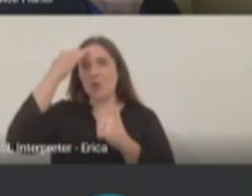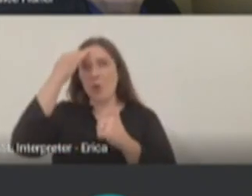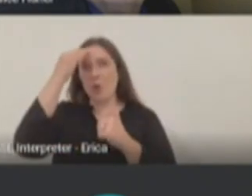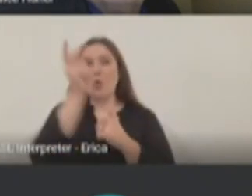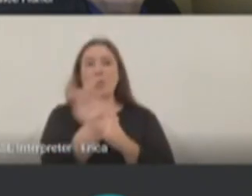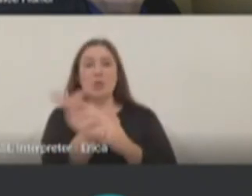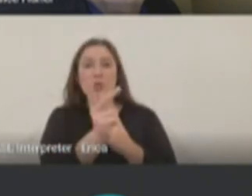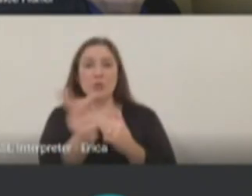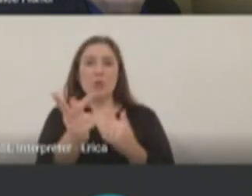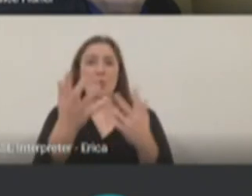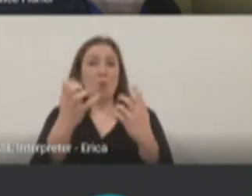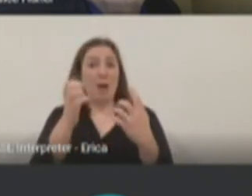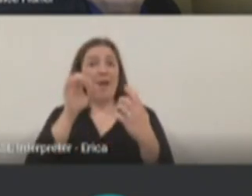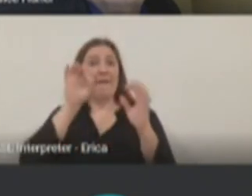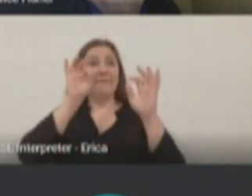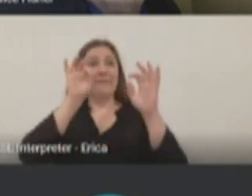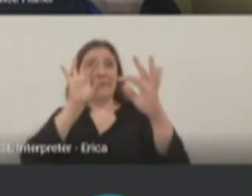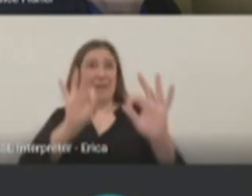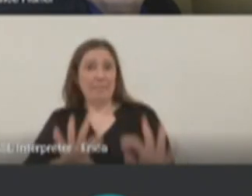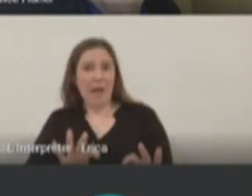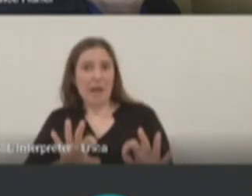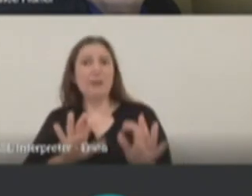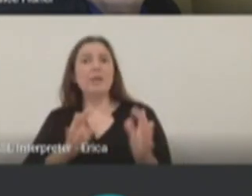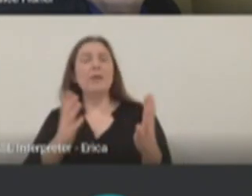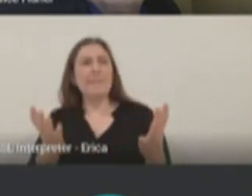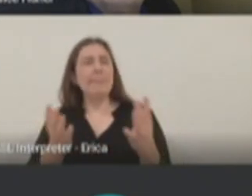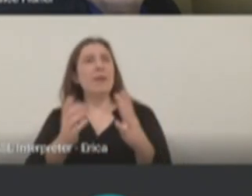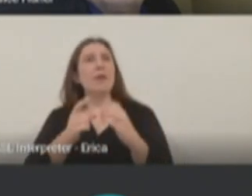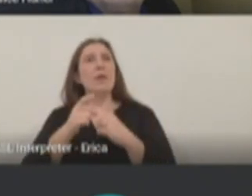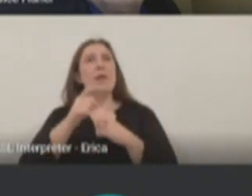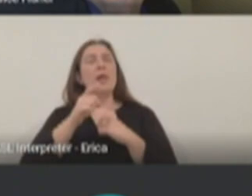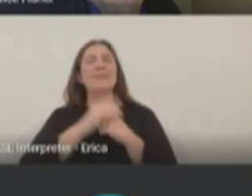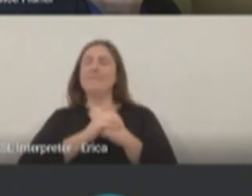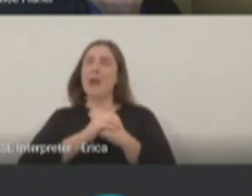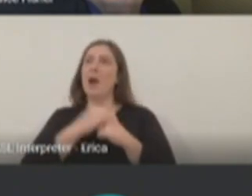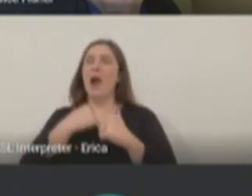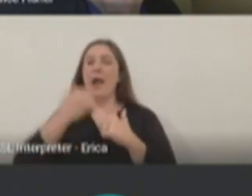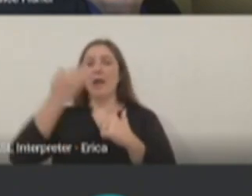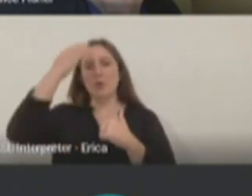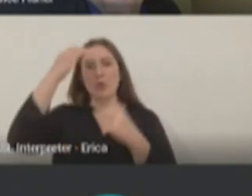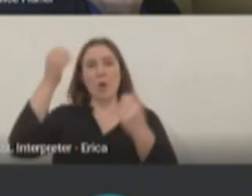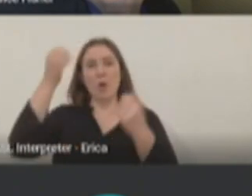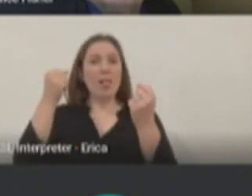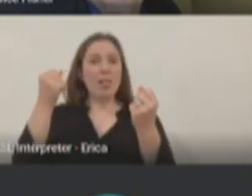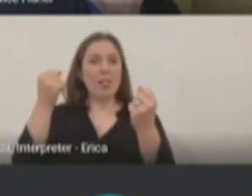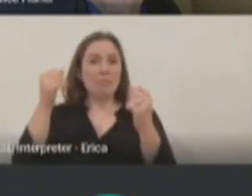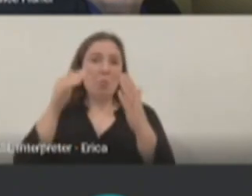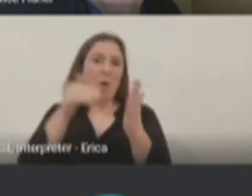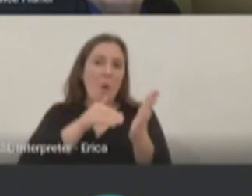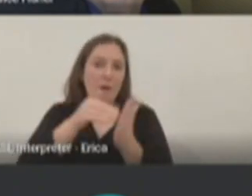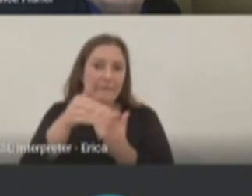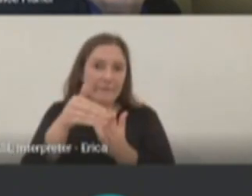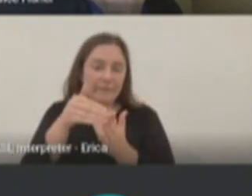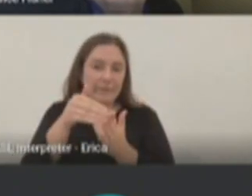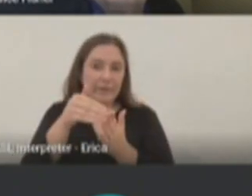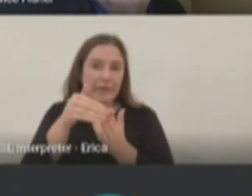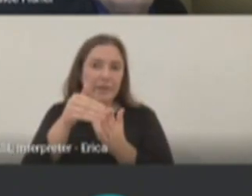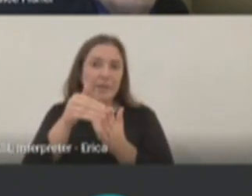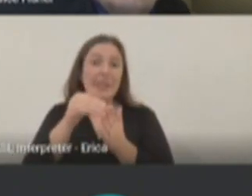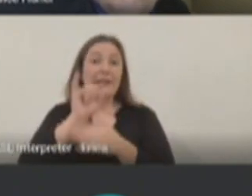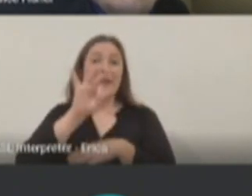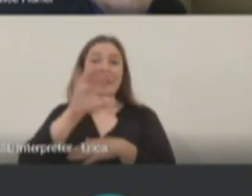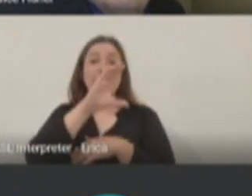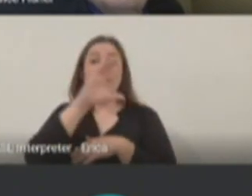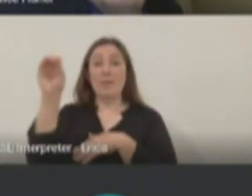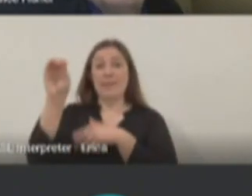for feedback. Have you, like, I know that a lot of times when the companies are